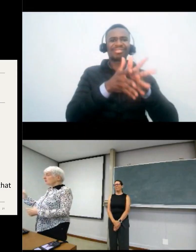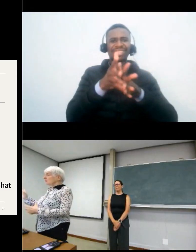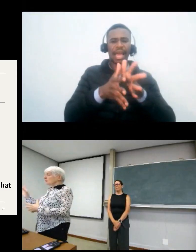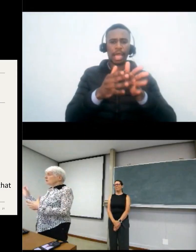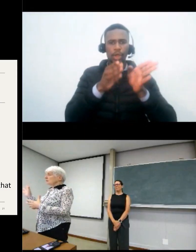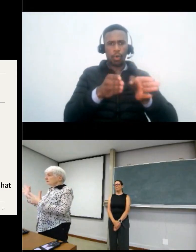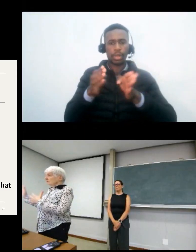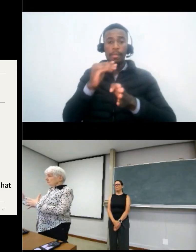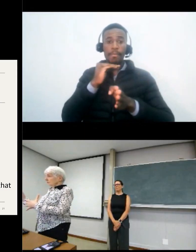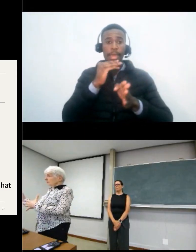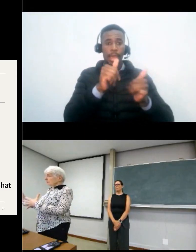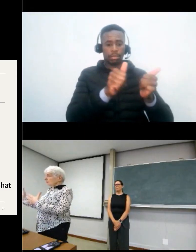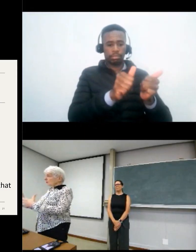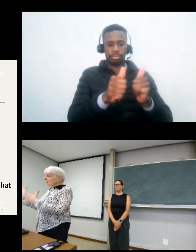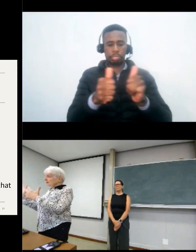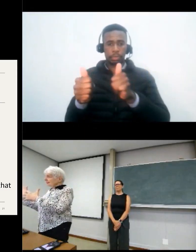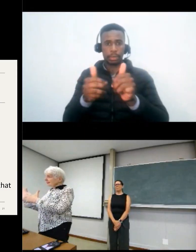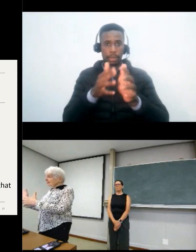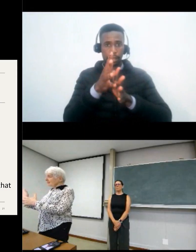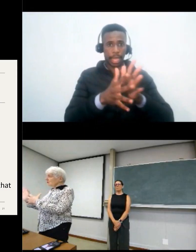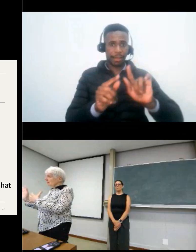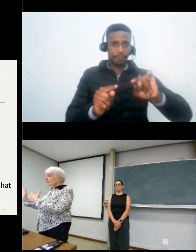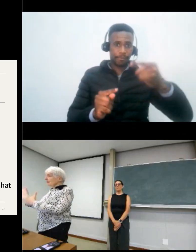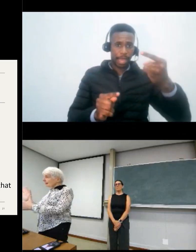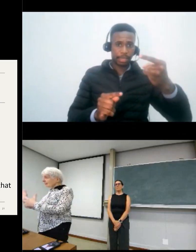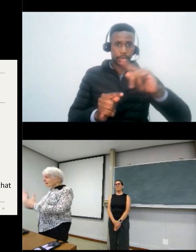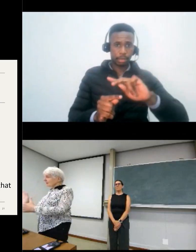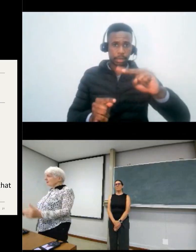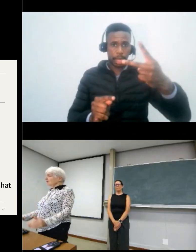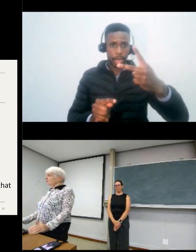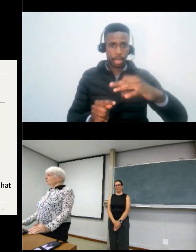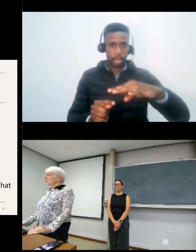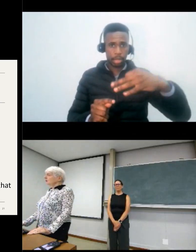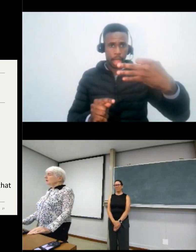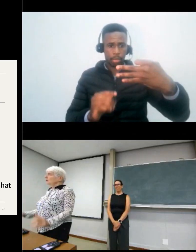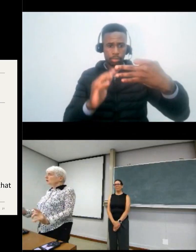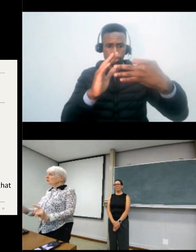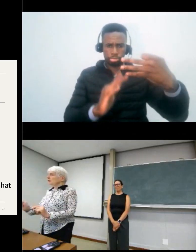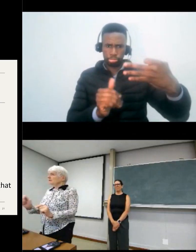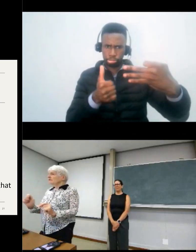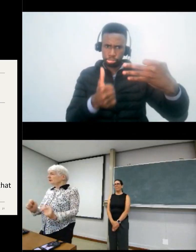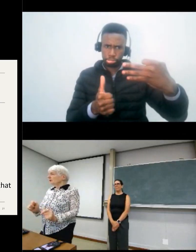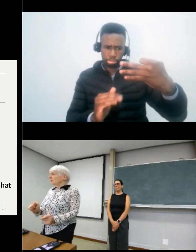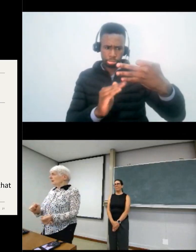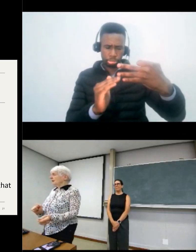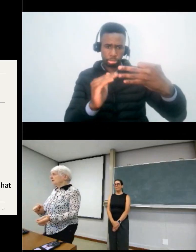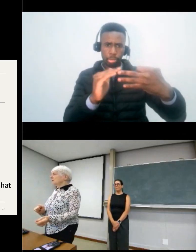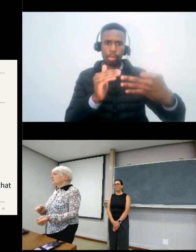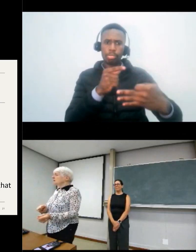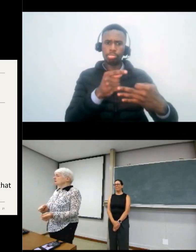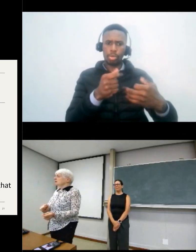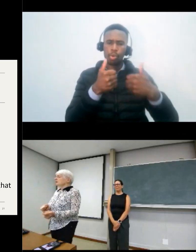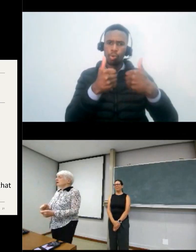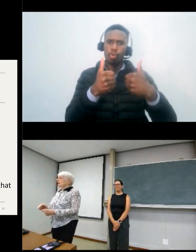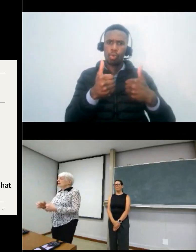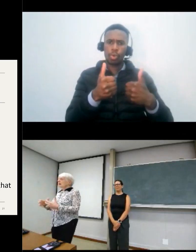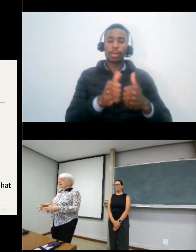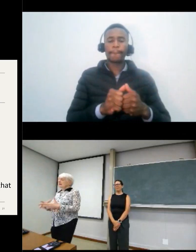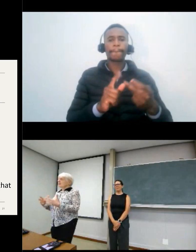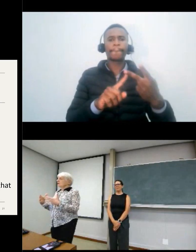Some actually copied the sentences with exact sign order. We looked at the verb